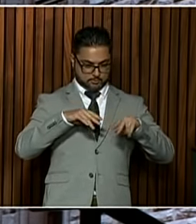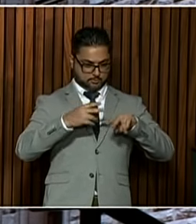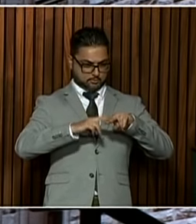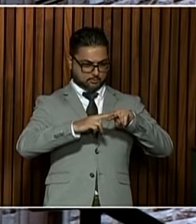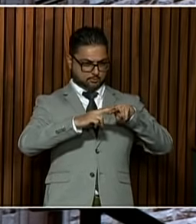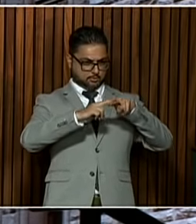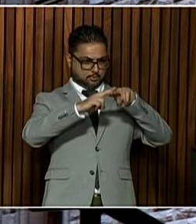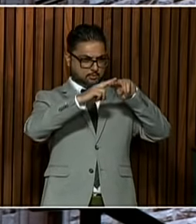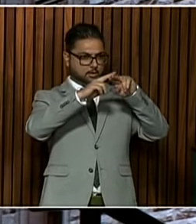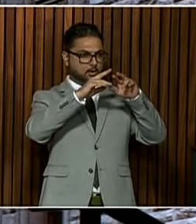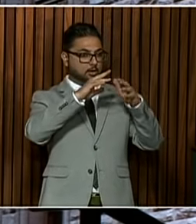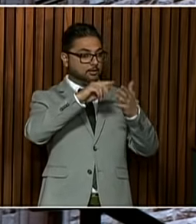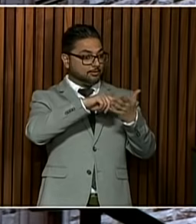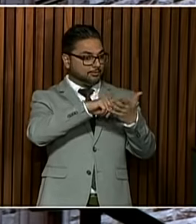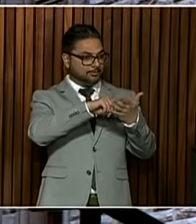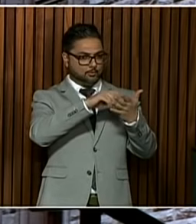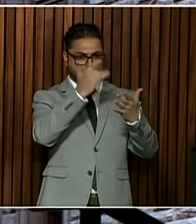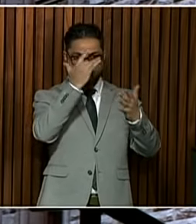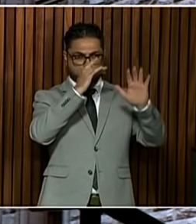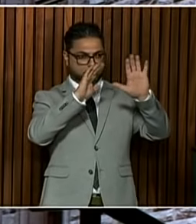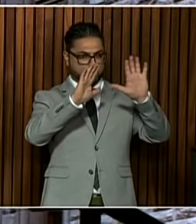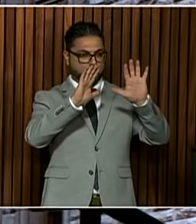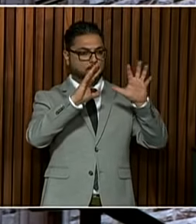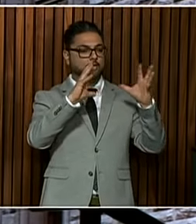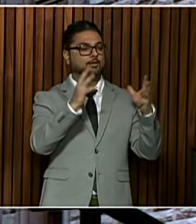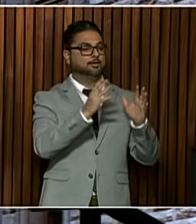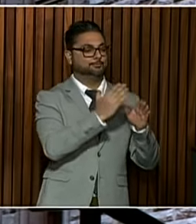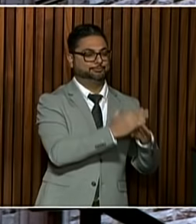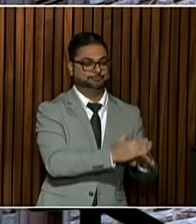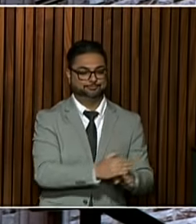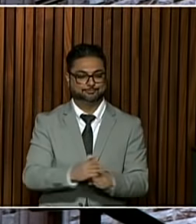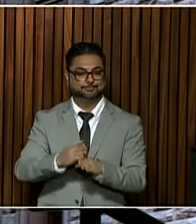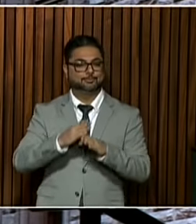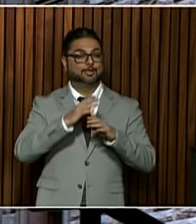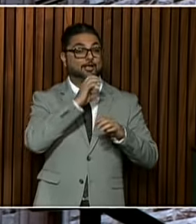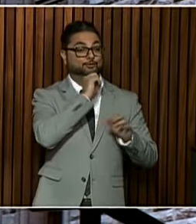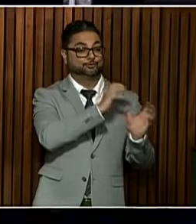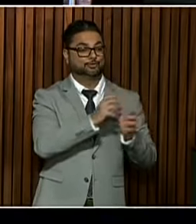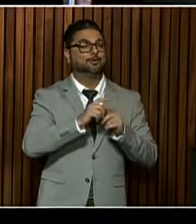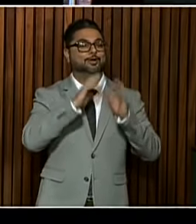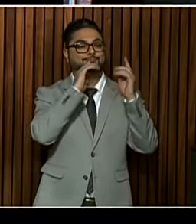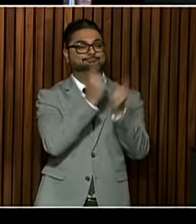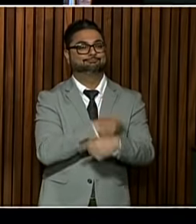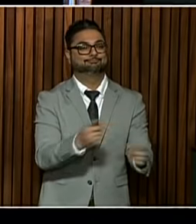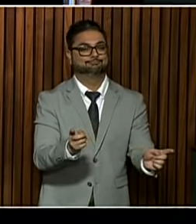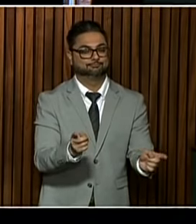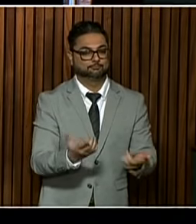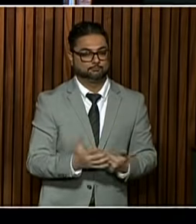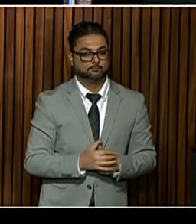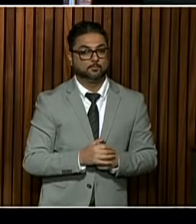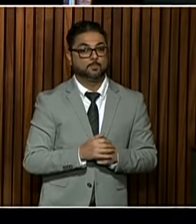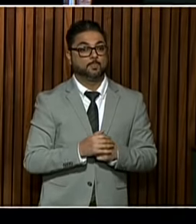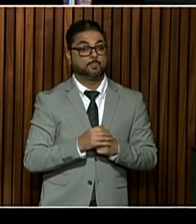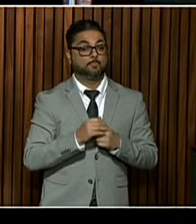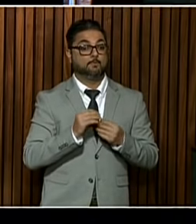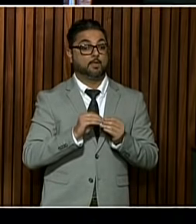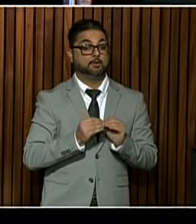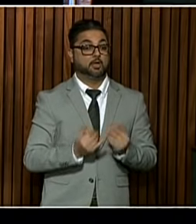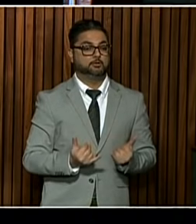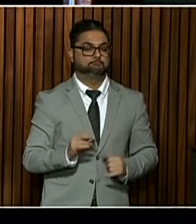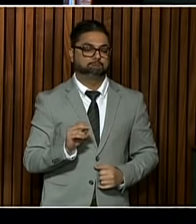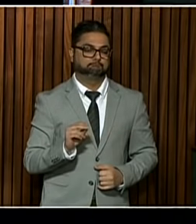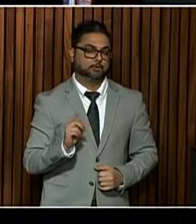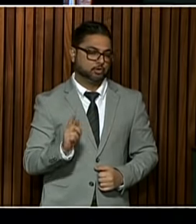how that breaks down into the younger part of that age group and the older one, I haven't seen those numbers yet. Follow up? Do